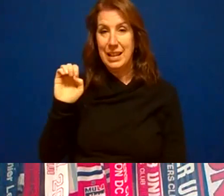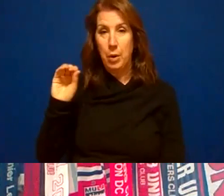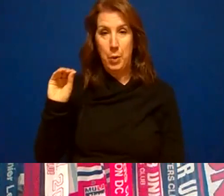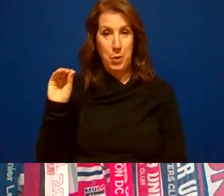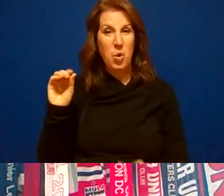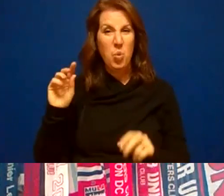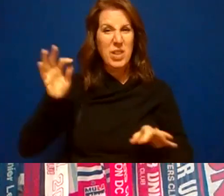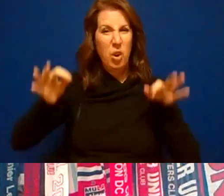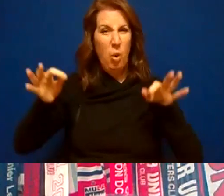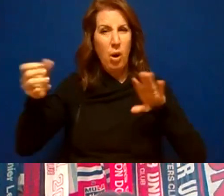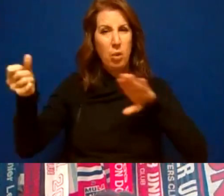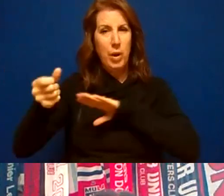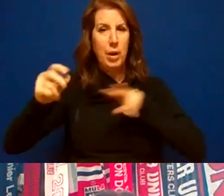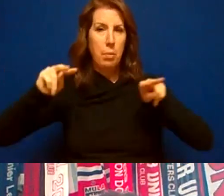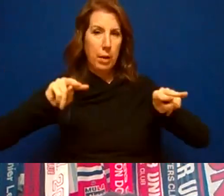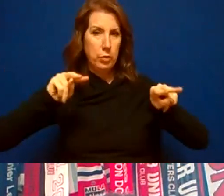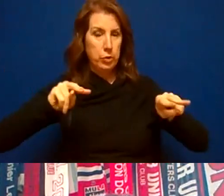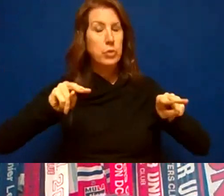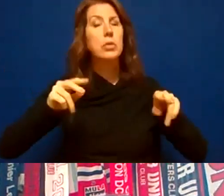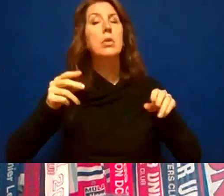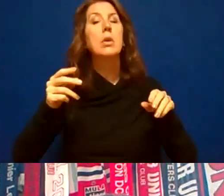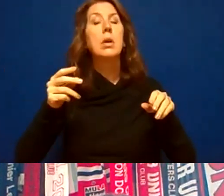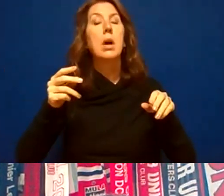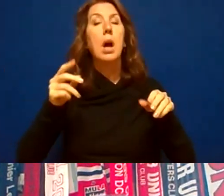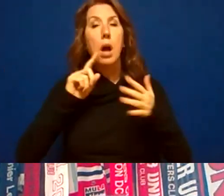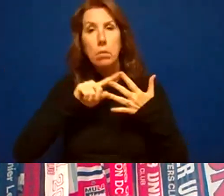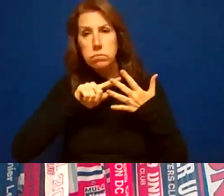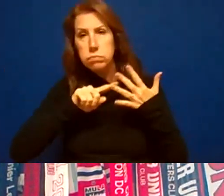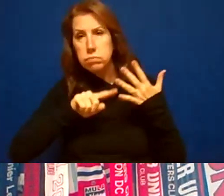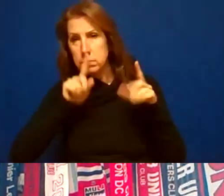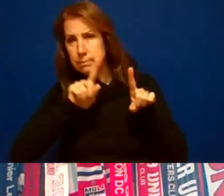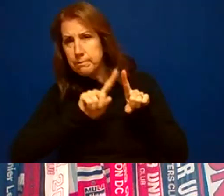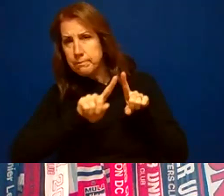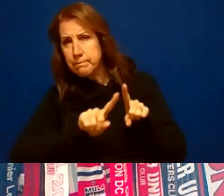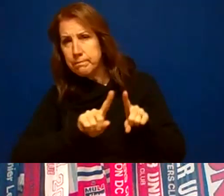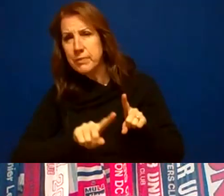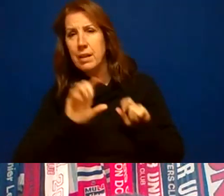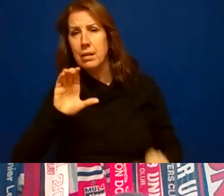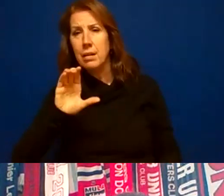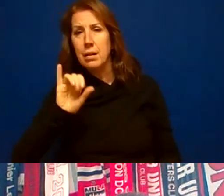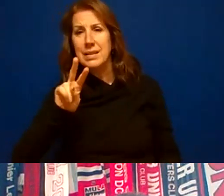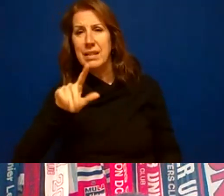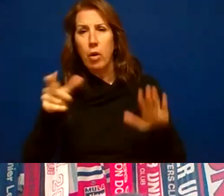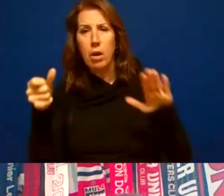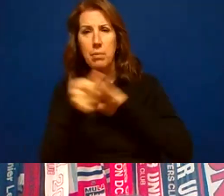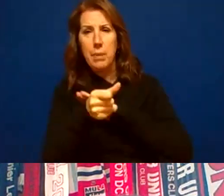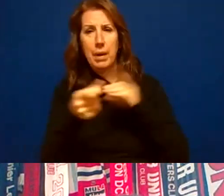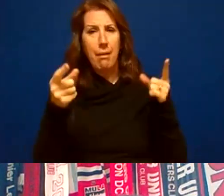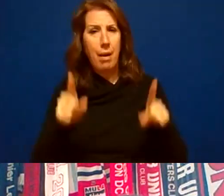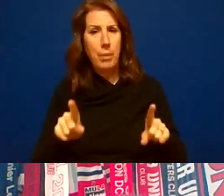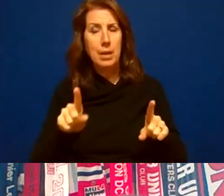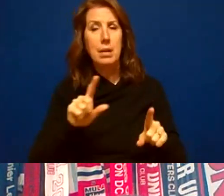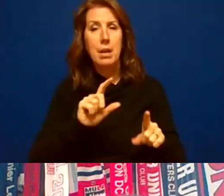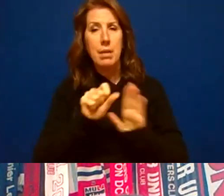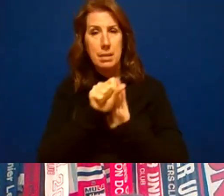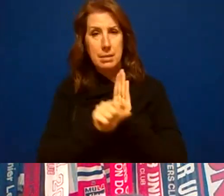monitor, and looked at some of the civil commitments that were happening into the state hospital and found